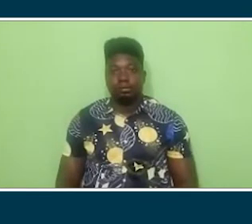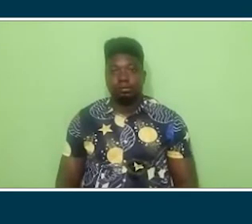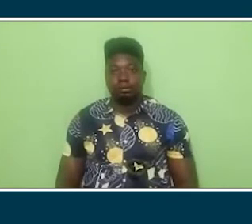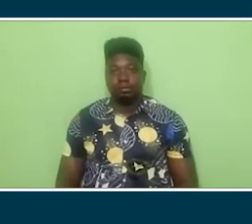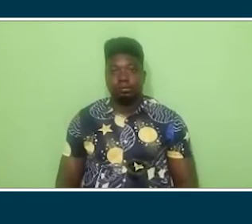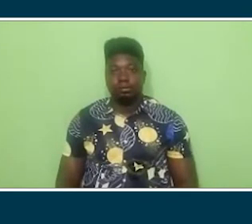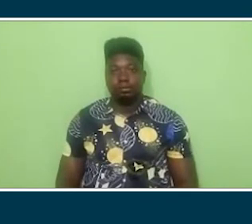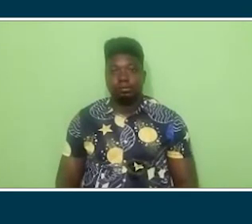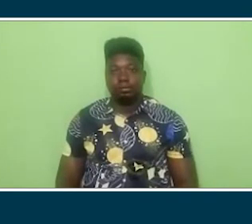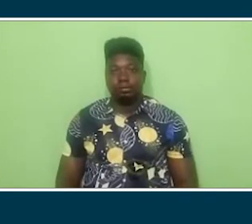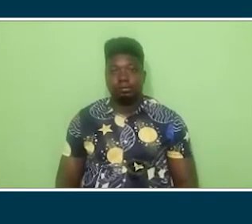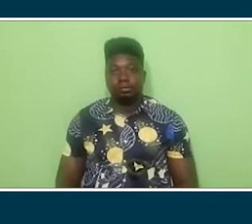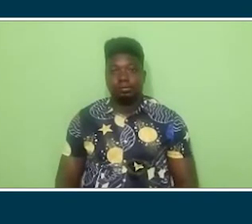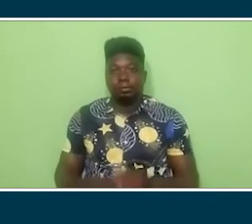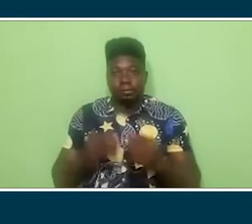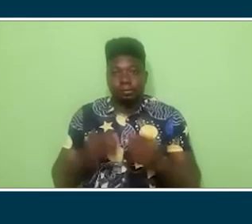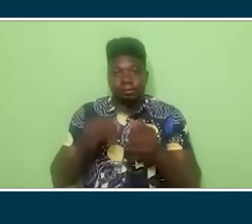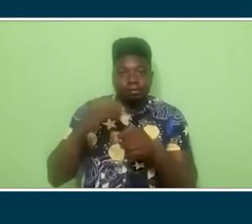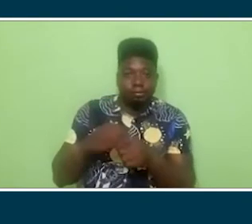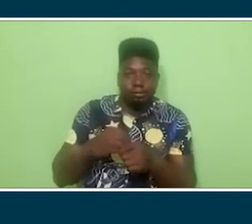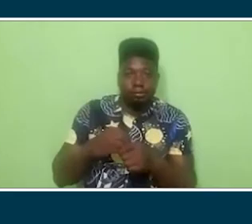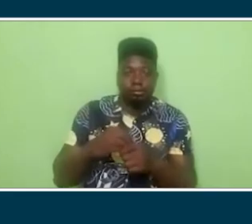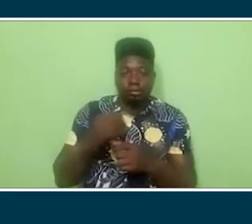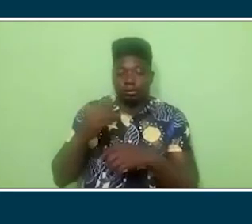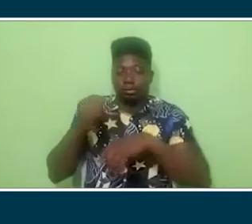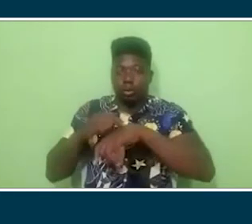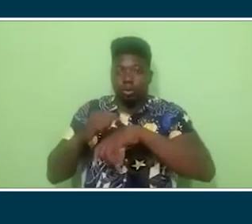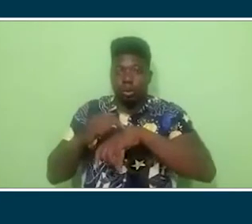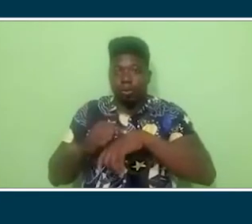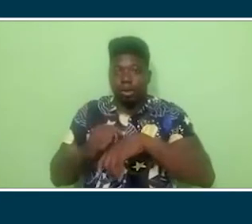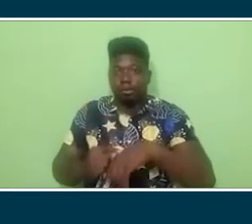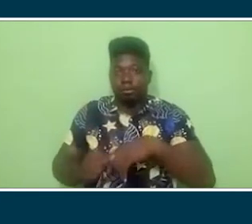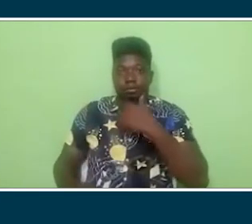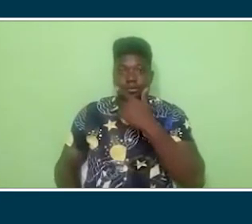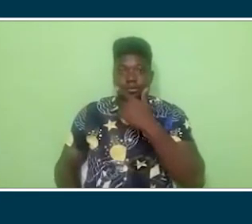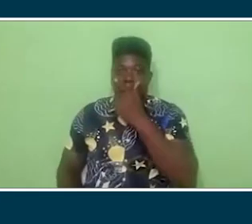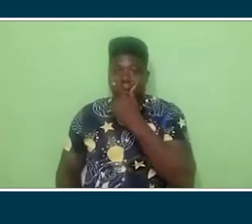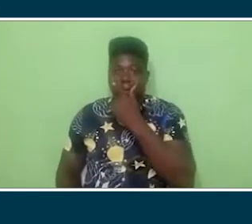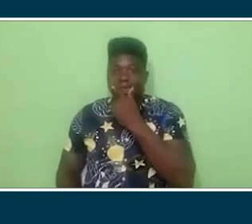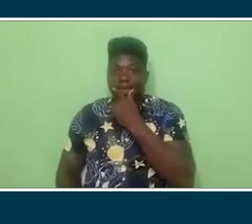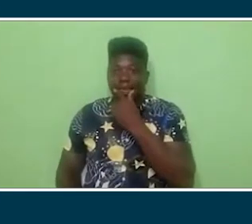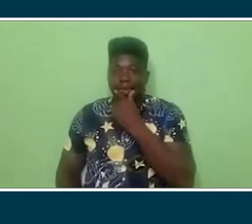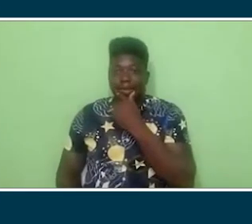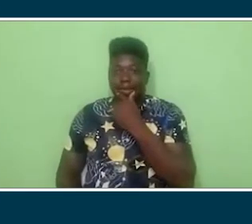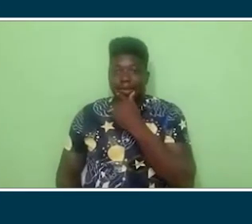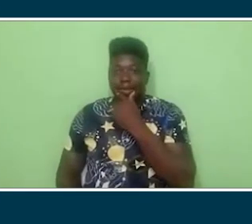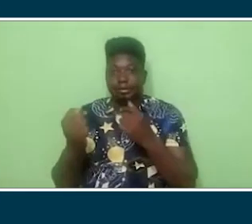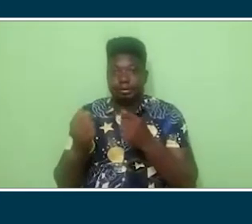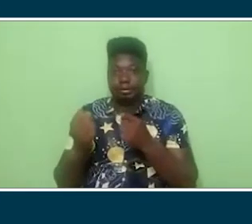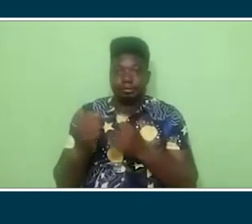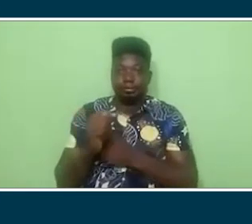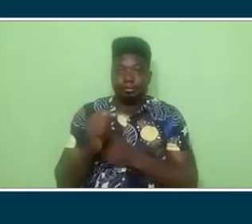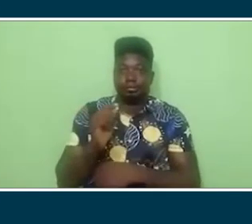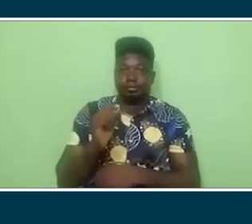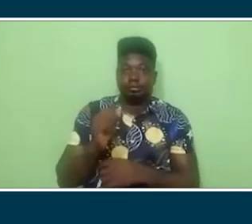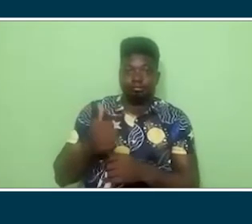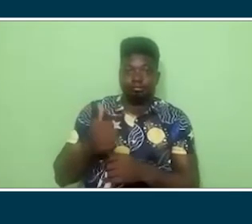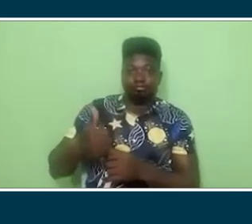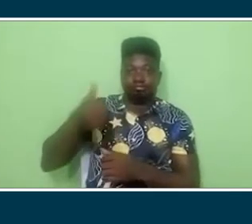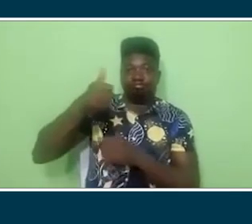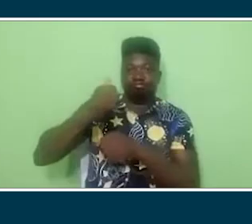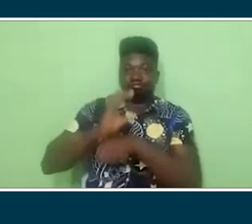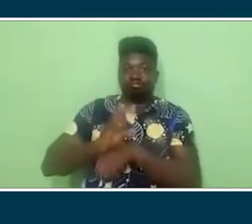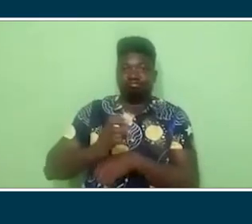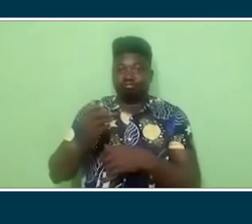not embracing, even in this moment, the supremacy culture norm for me now to hide behind